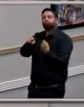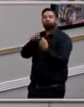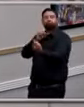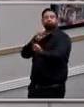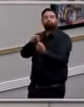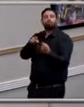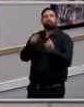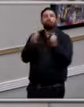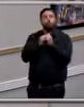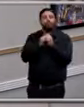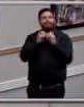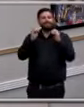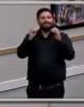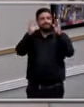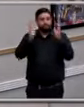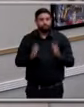teacher.